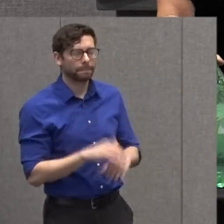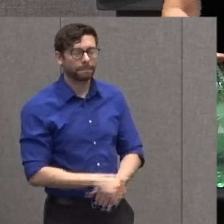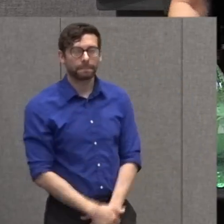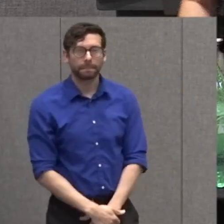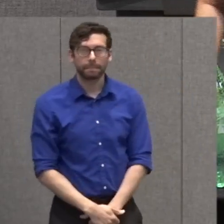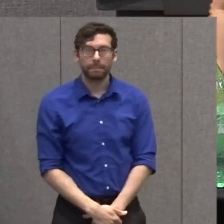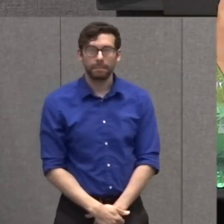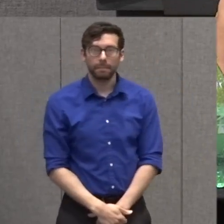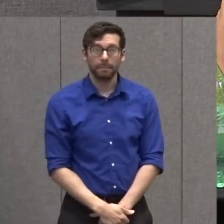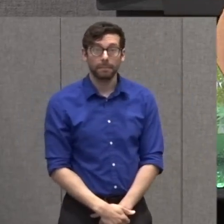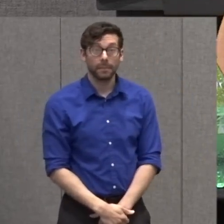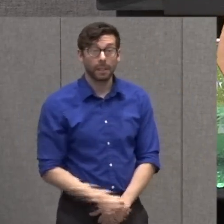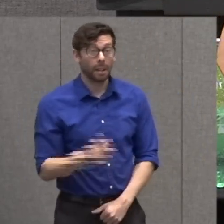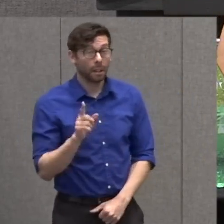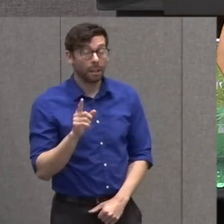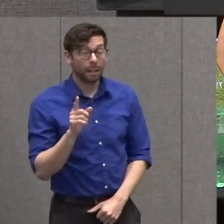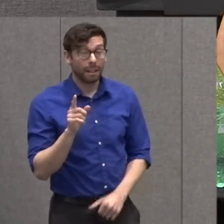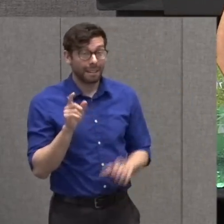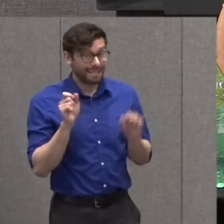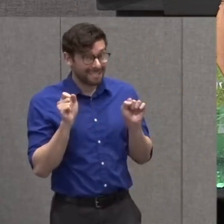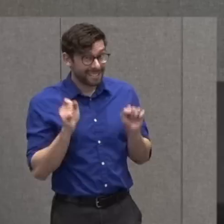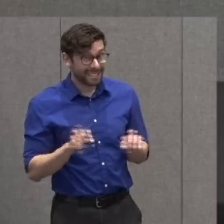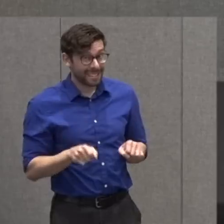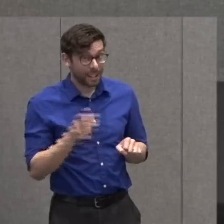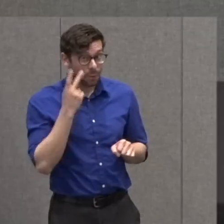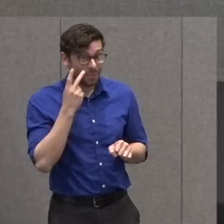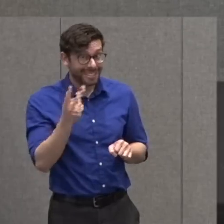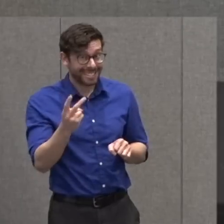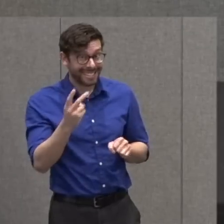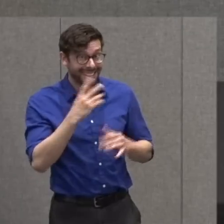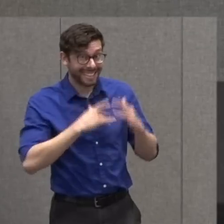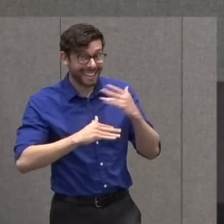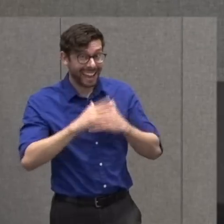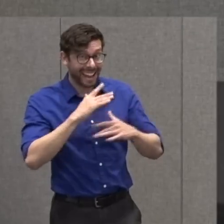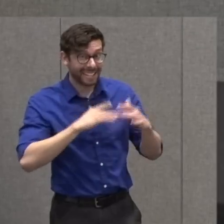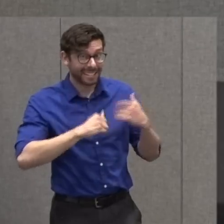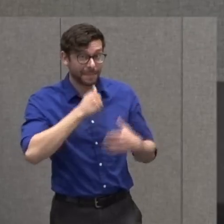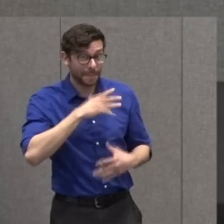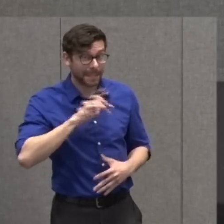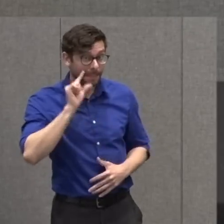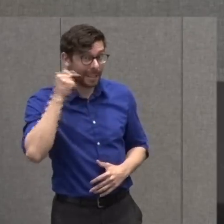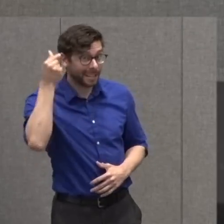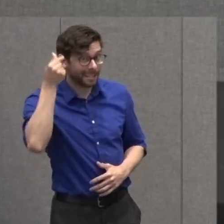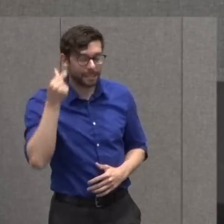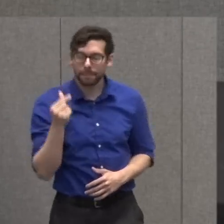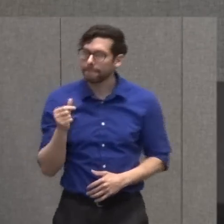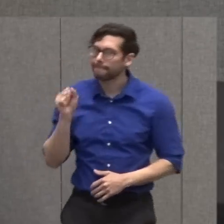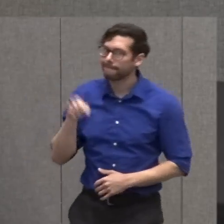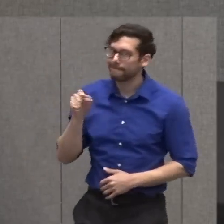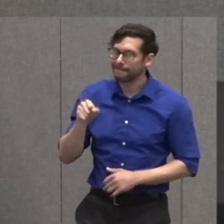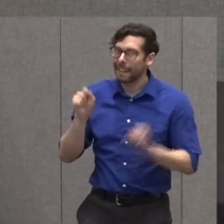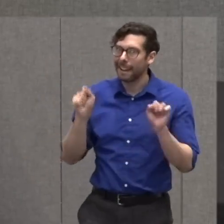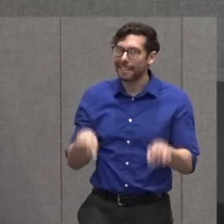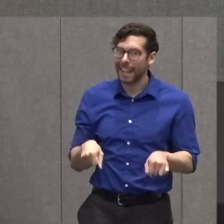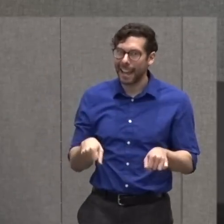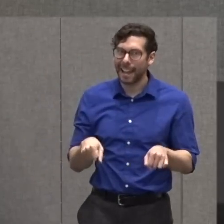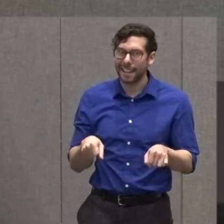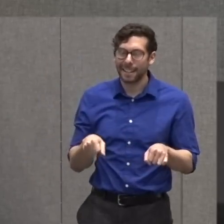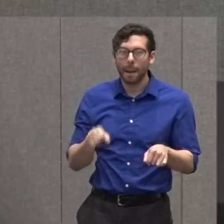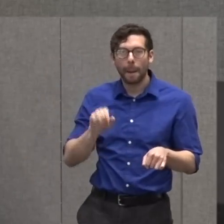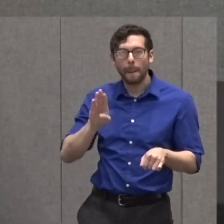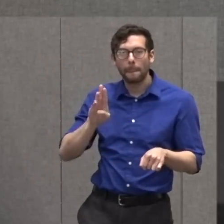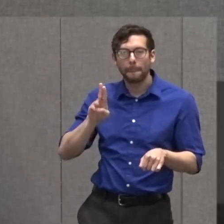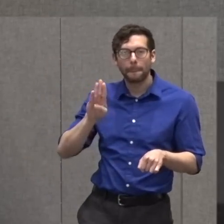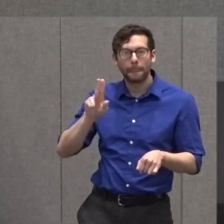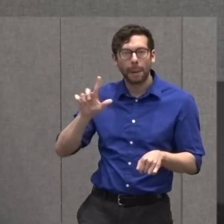Okay. Can you see the gas, Miss I Mays? can. I see the gas. The bubbles are going up. Yeah, and if you were